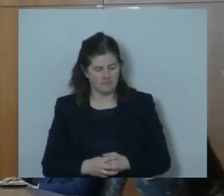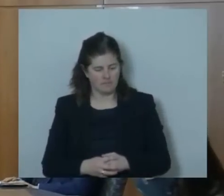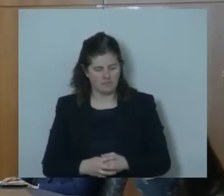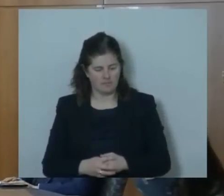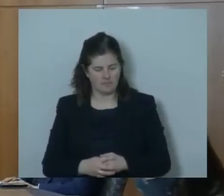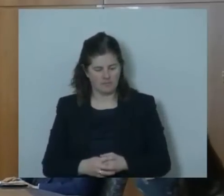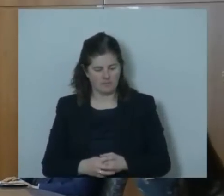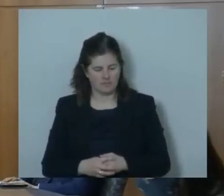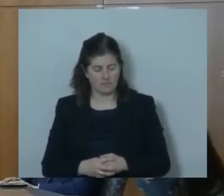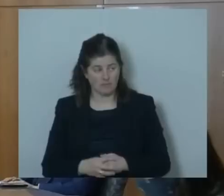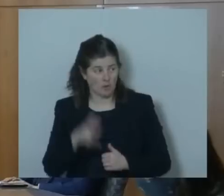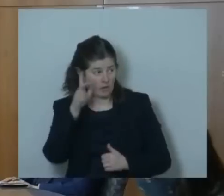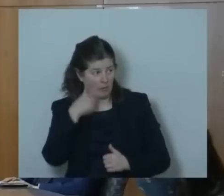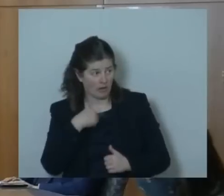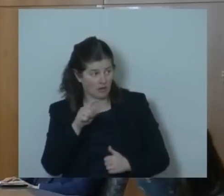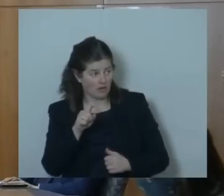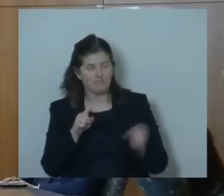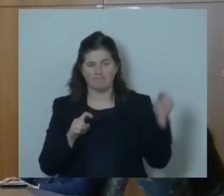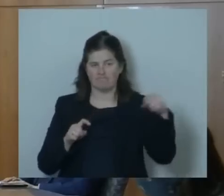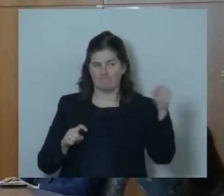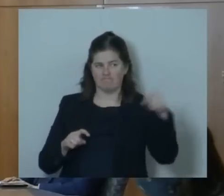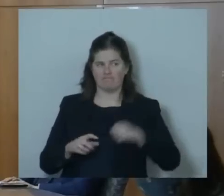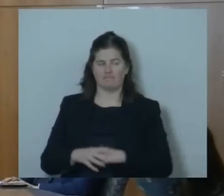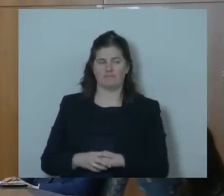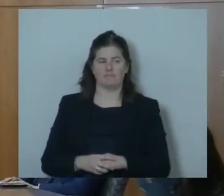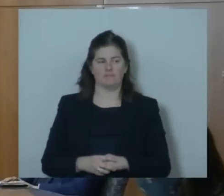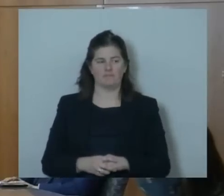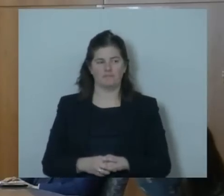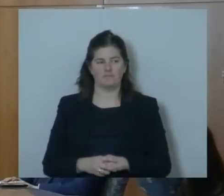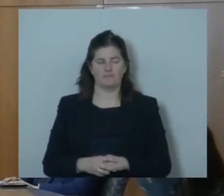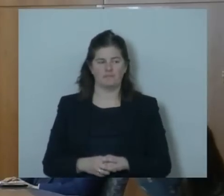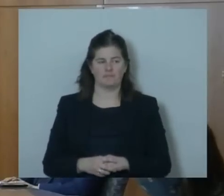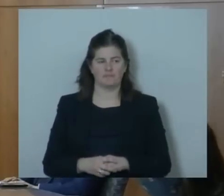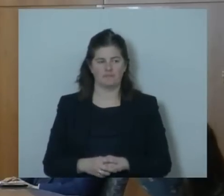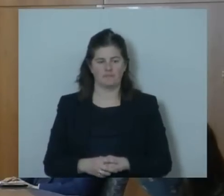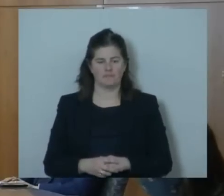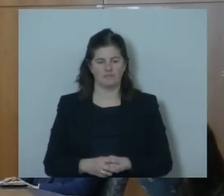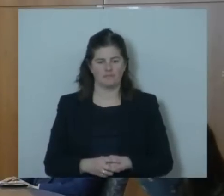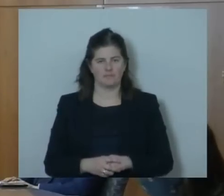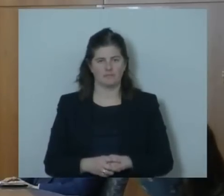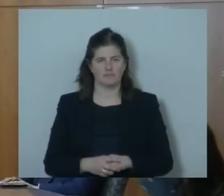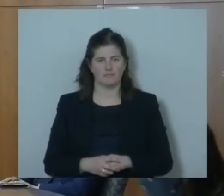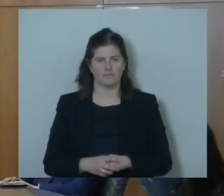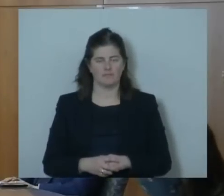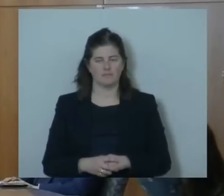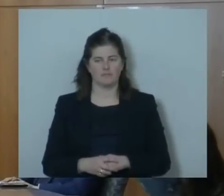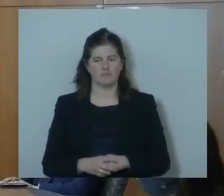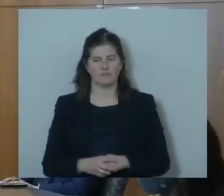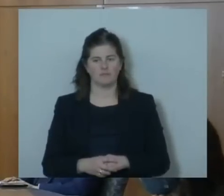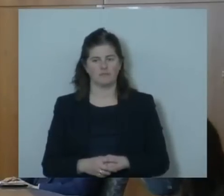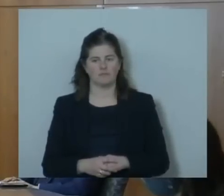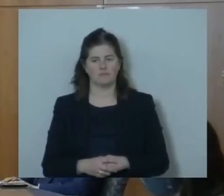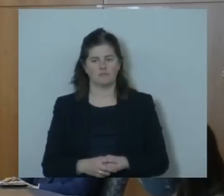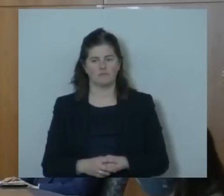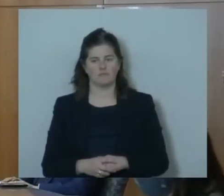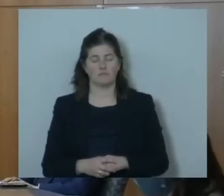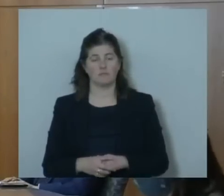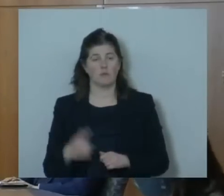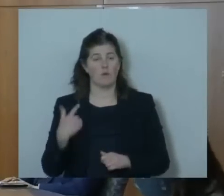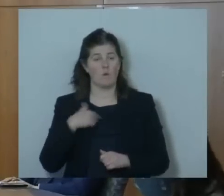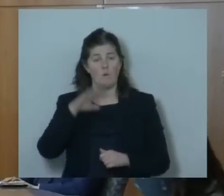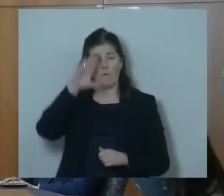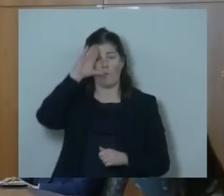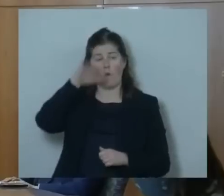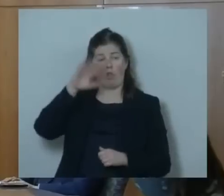Good afternoon. Can you hear me? Can. Yes, go right ahead. Okay. So we know that the